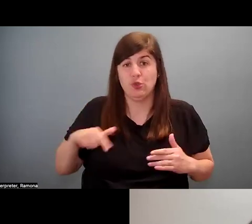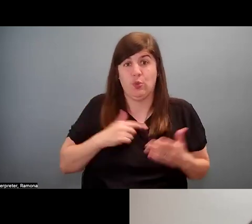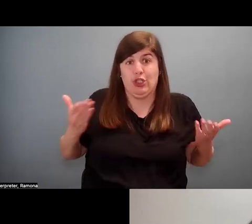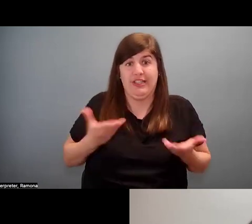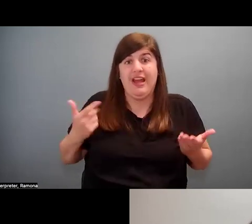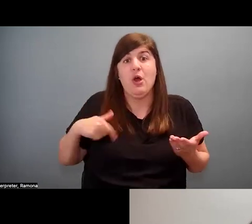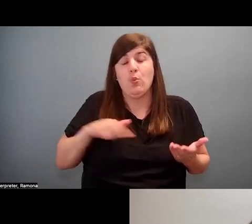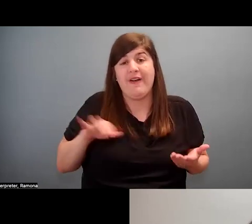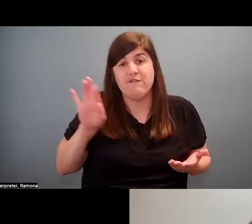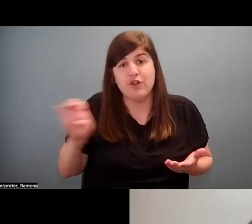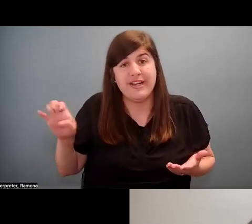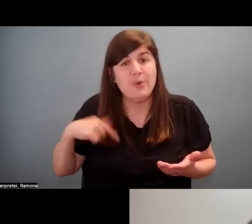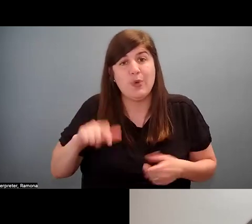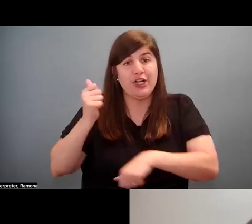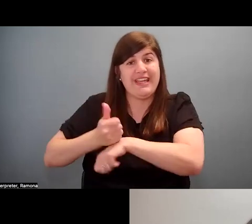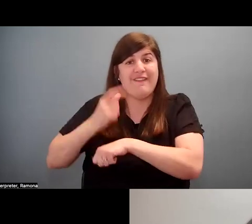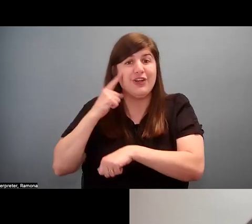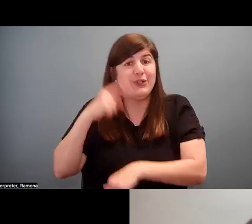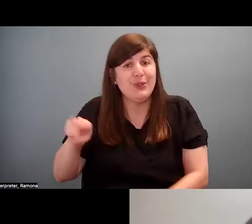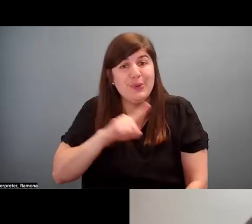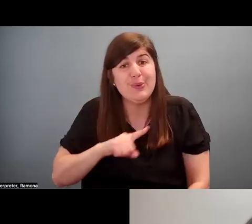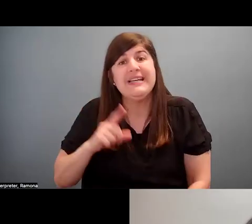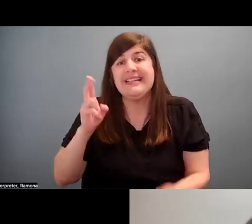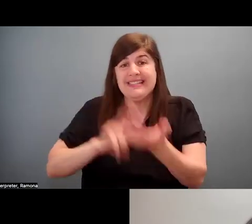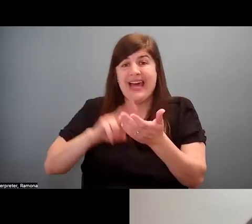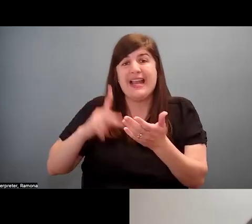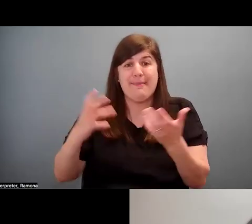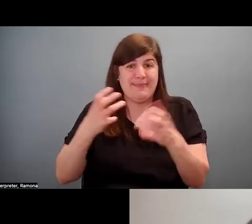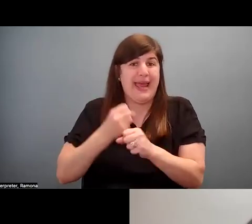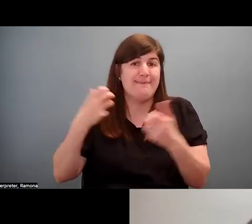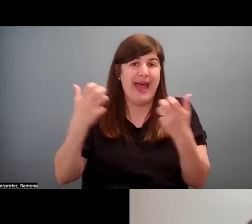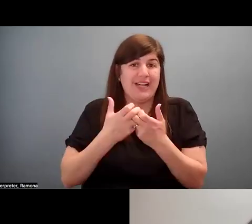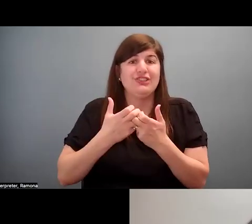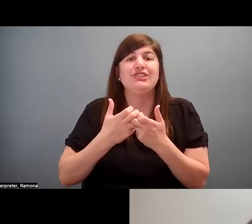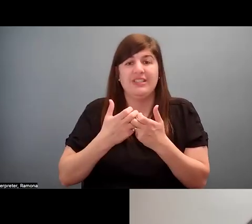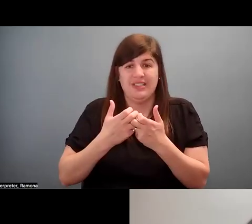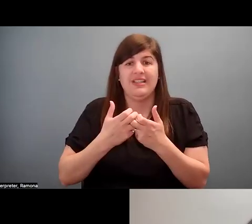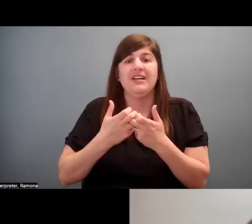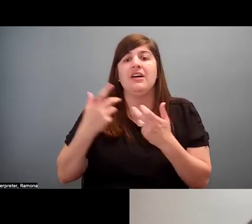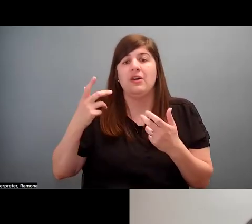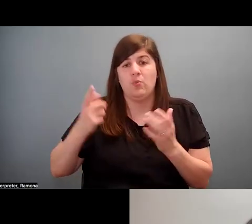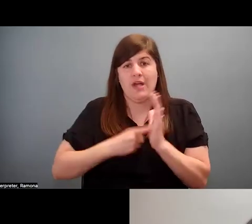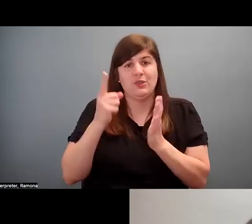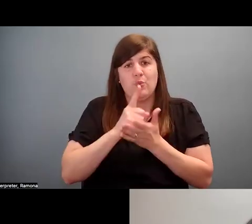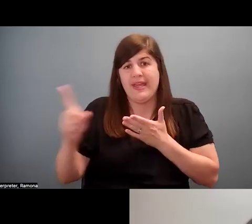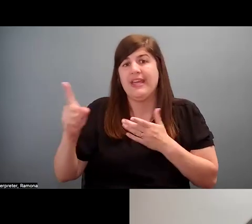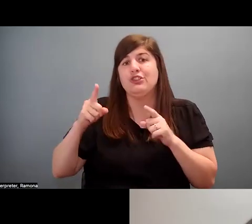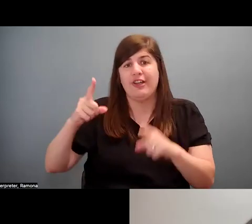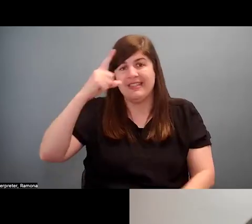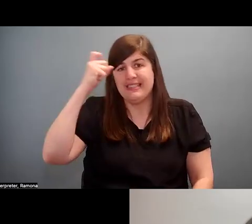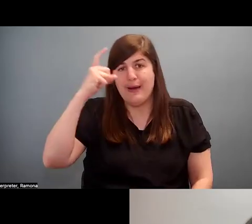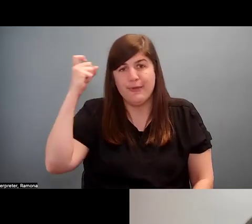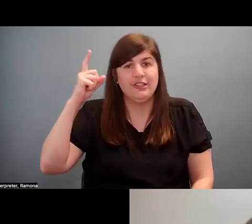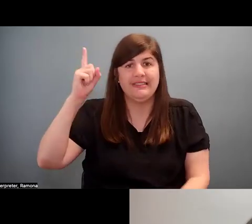We are free. We are here for you. So sign up, get a match. We match once a week, all through the summer, all through August